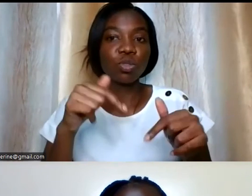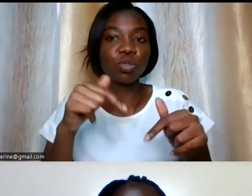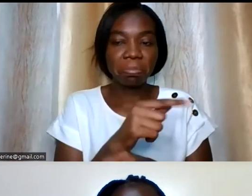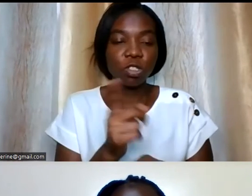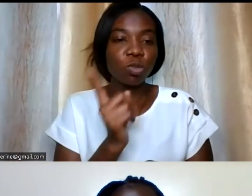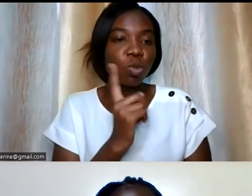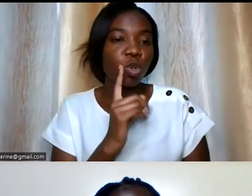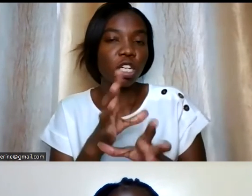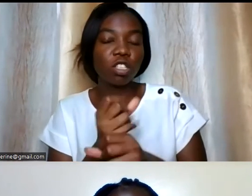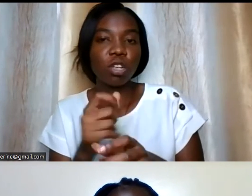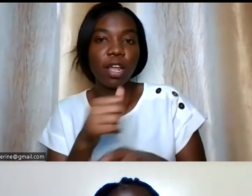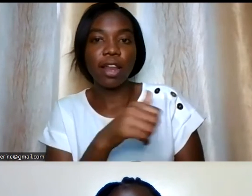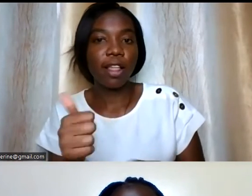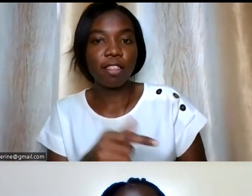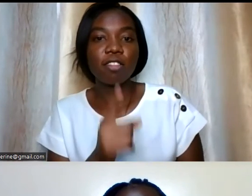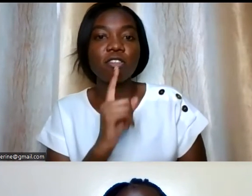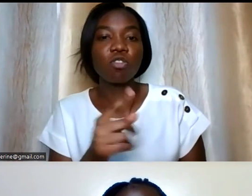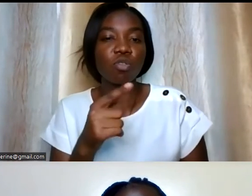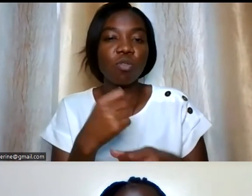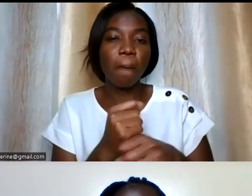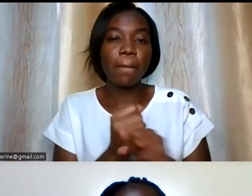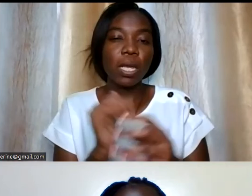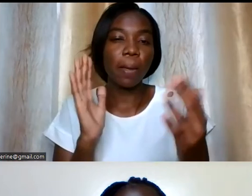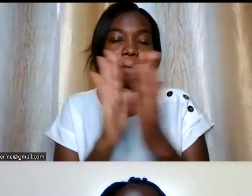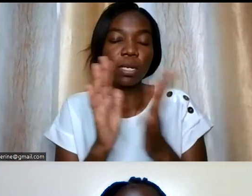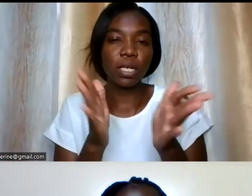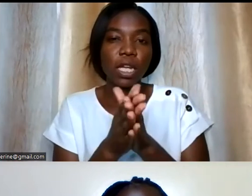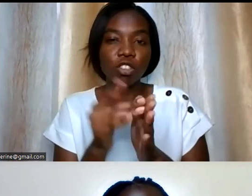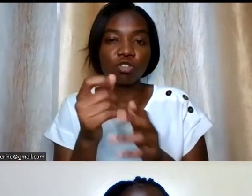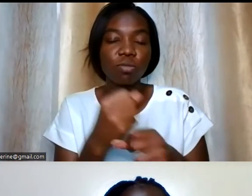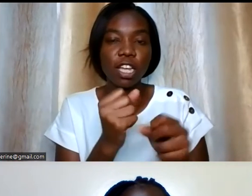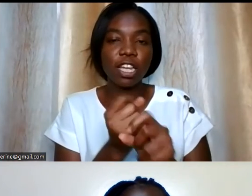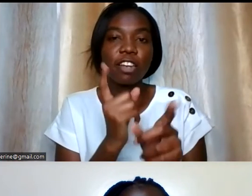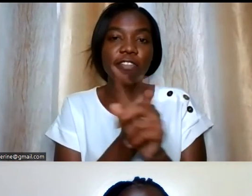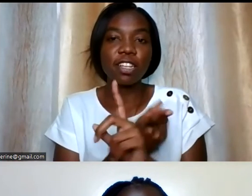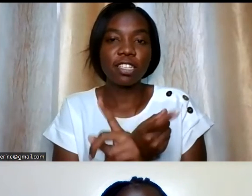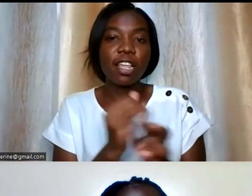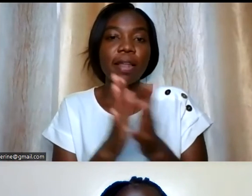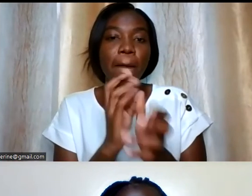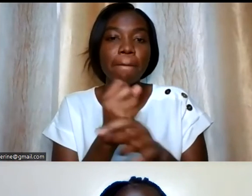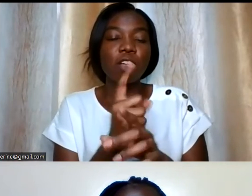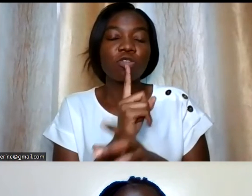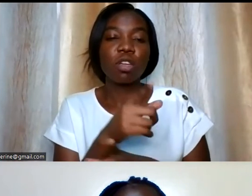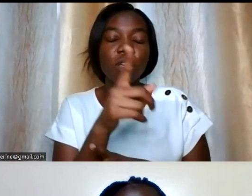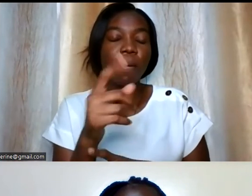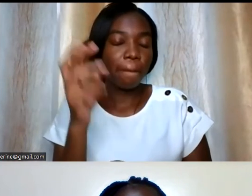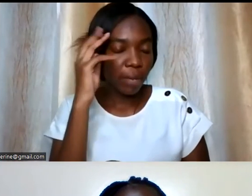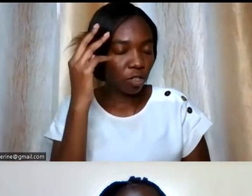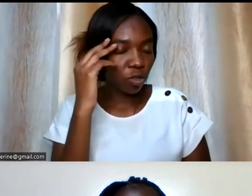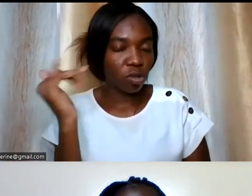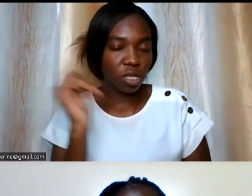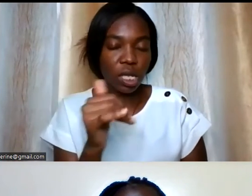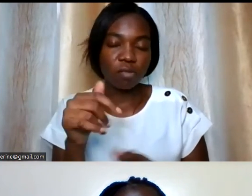another organization. So create impact, make a difference, but make sure that your mental sanity is